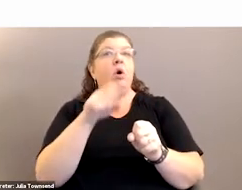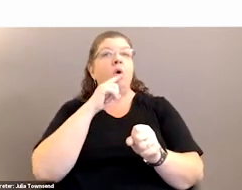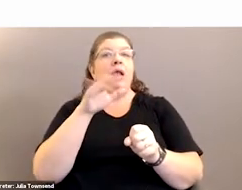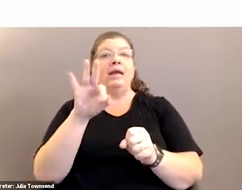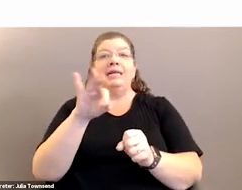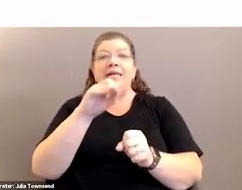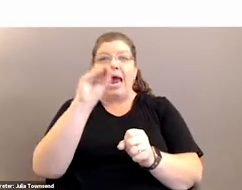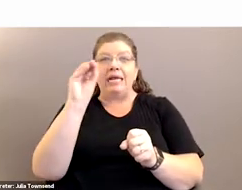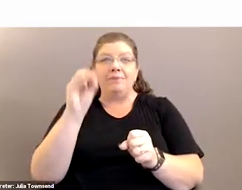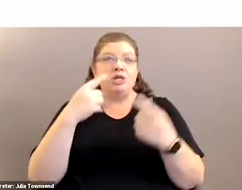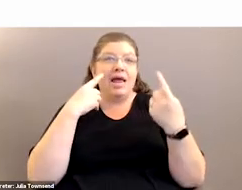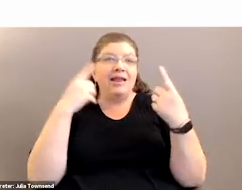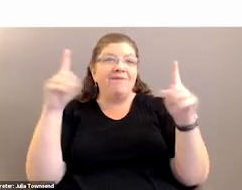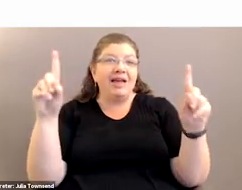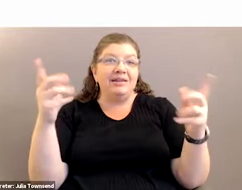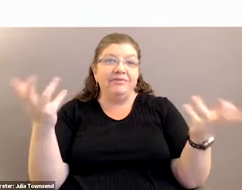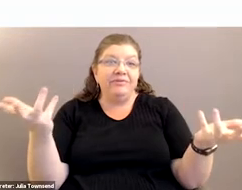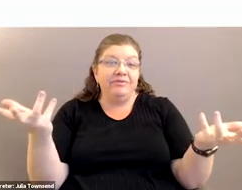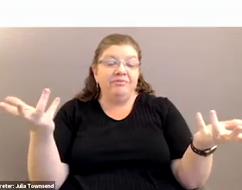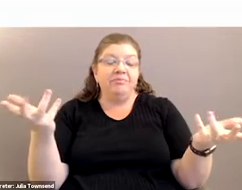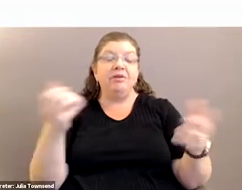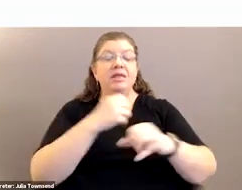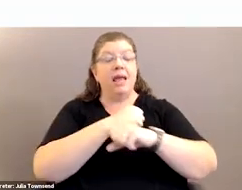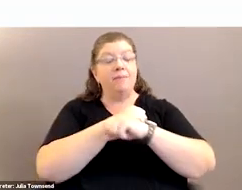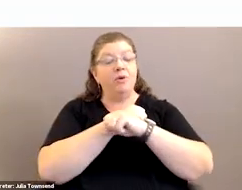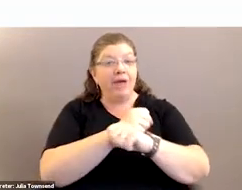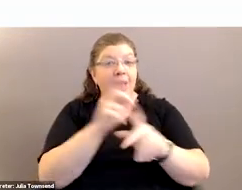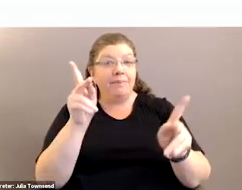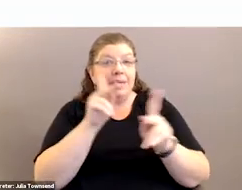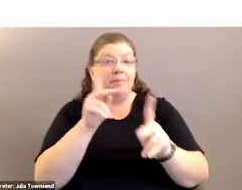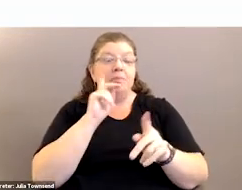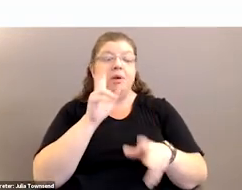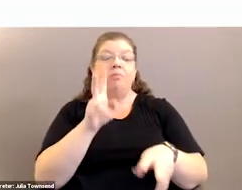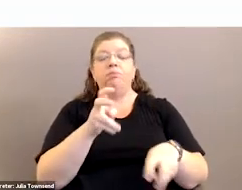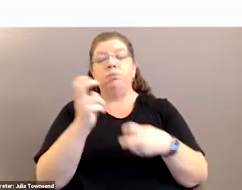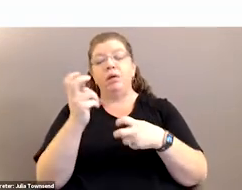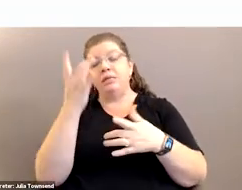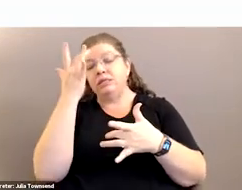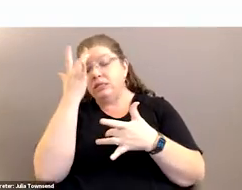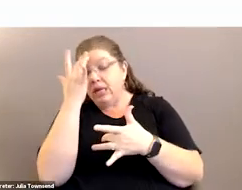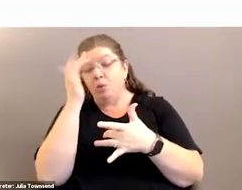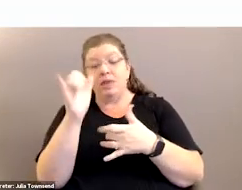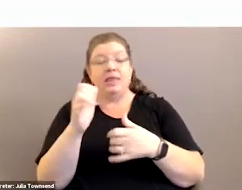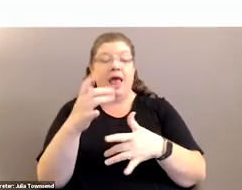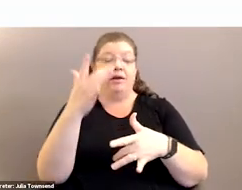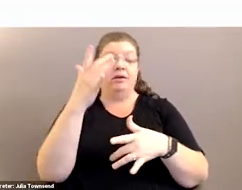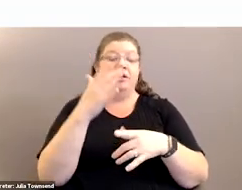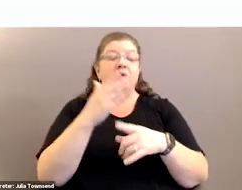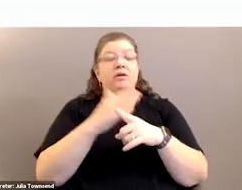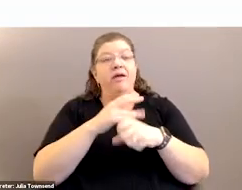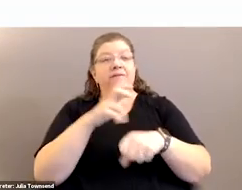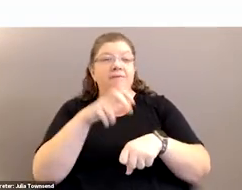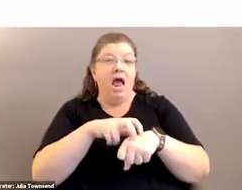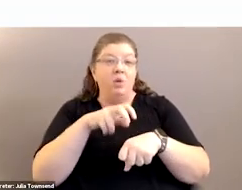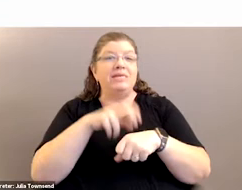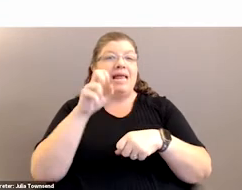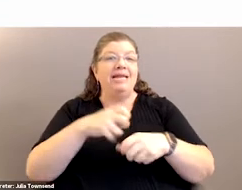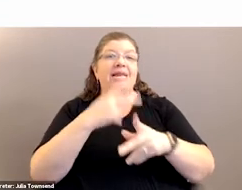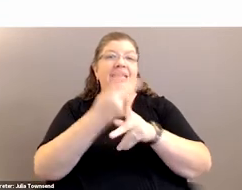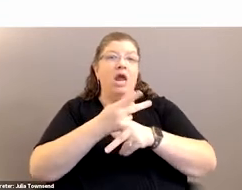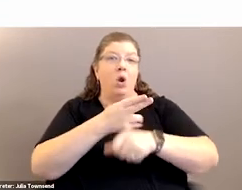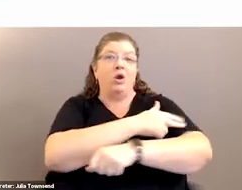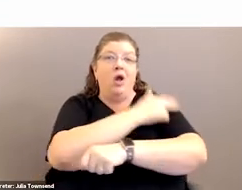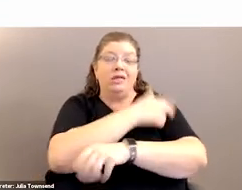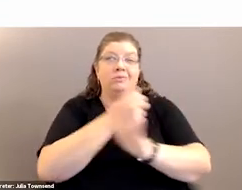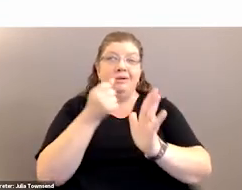percent effective and they prevent people from getting very sick with the virus and needing hospital care the numbers show